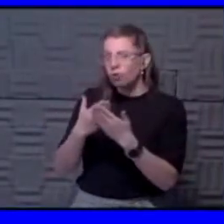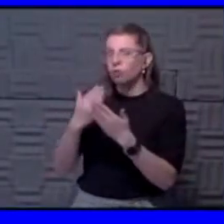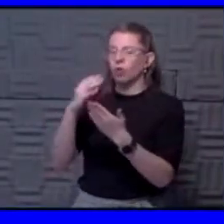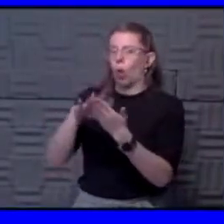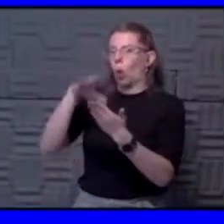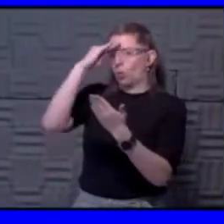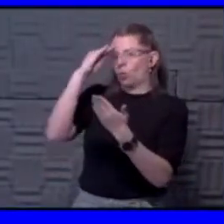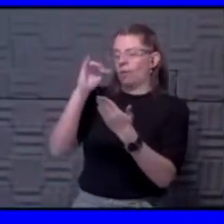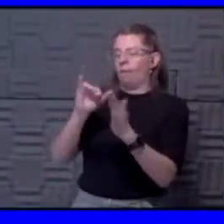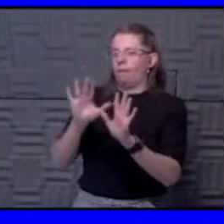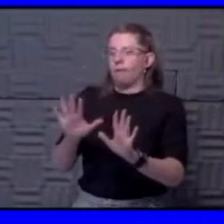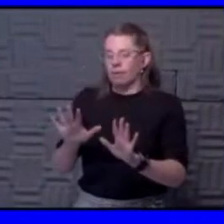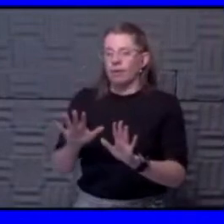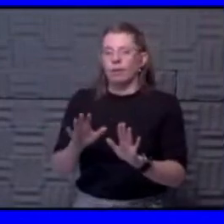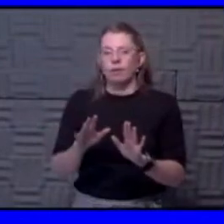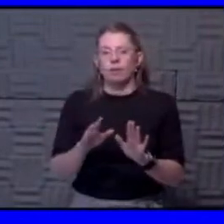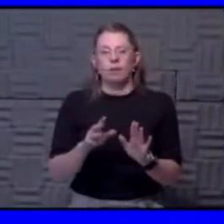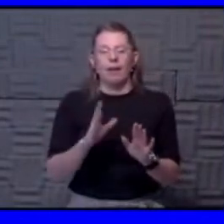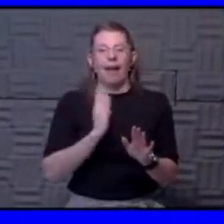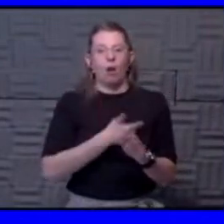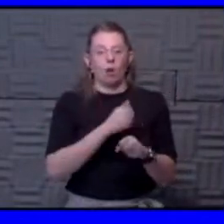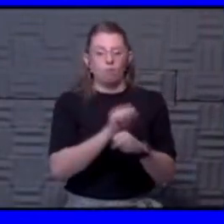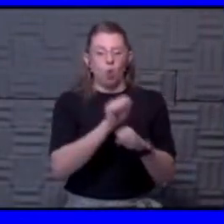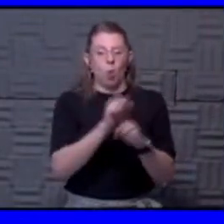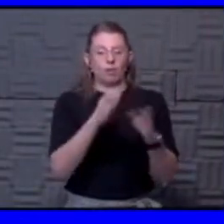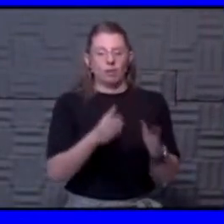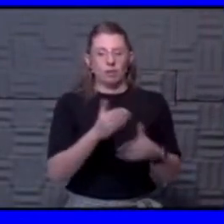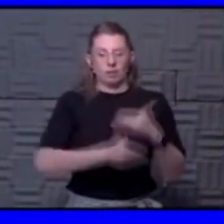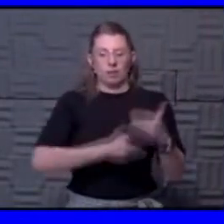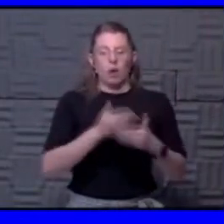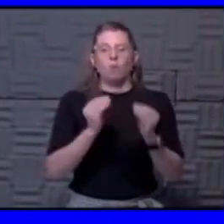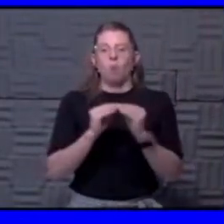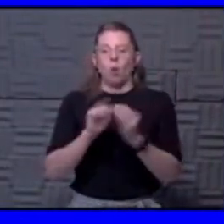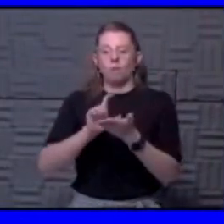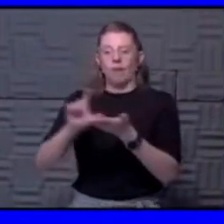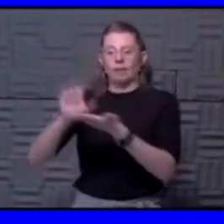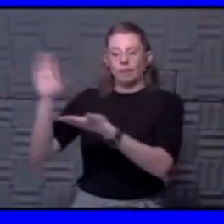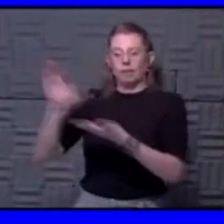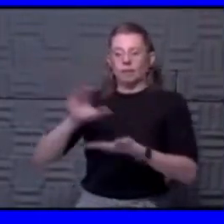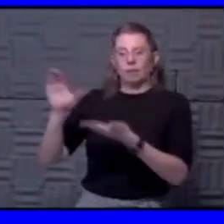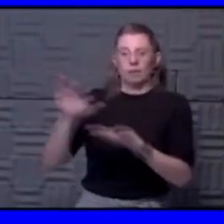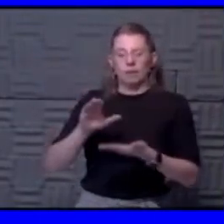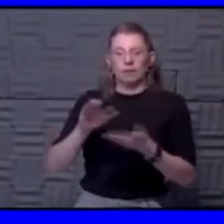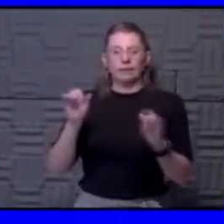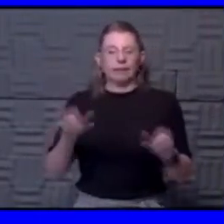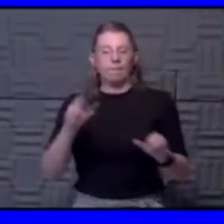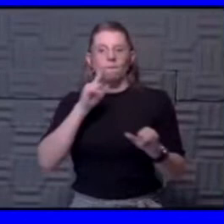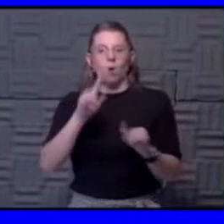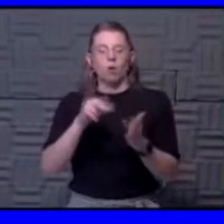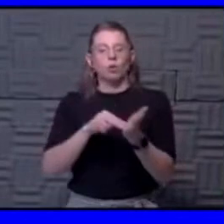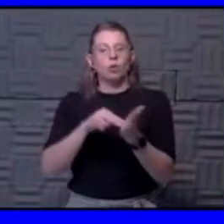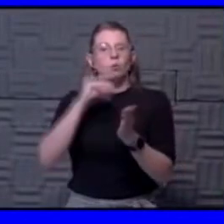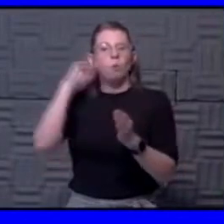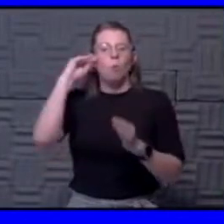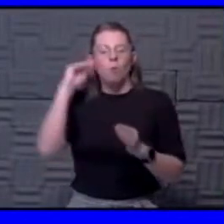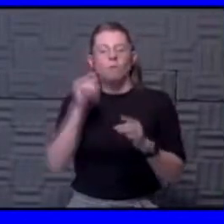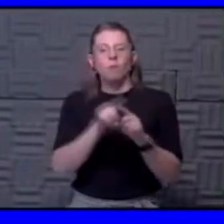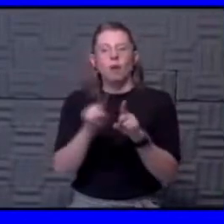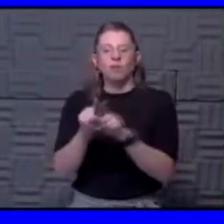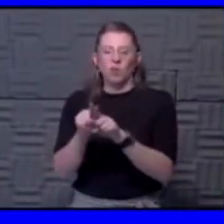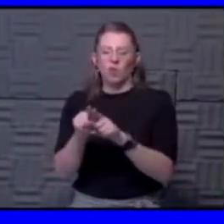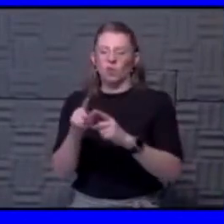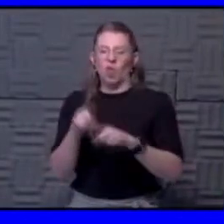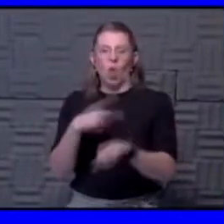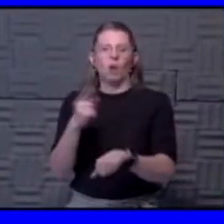saying that initially with our employees, but as we got more supply, and now the same thing for the nursing facilities and the congregate living